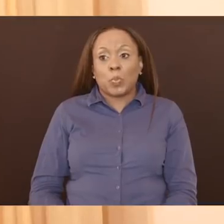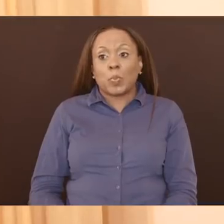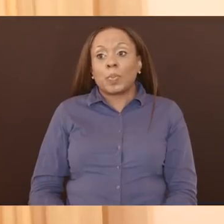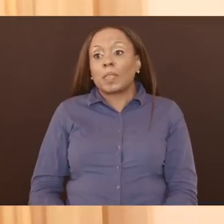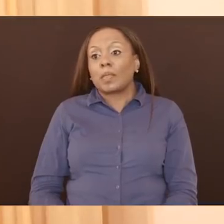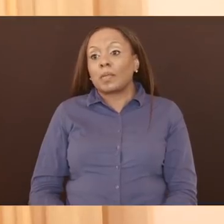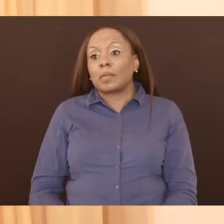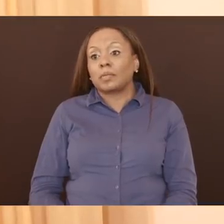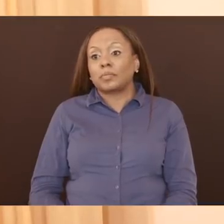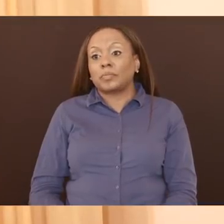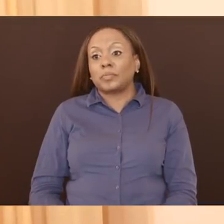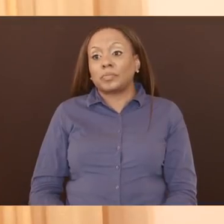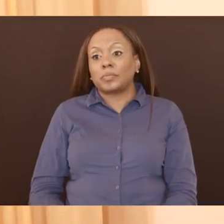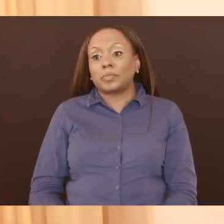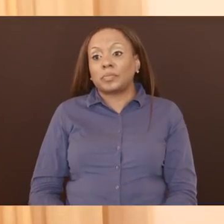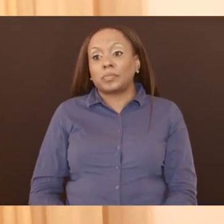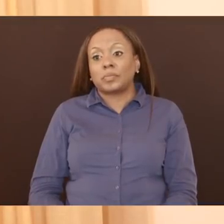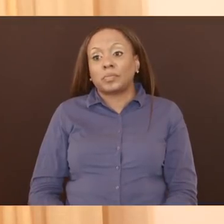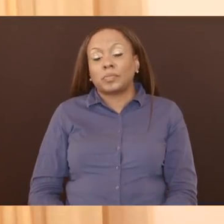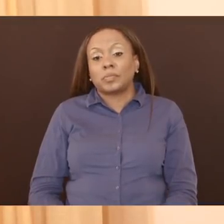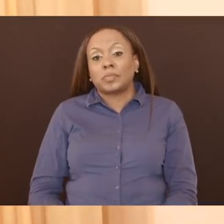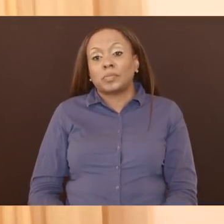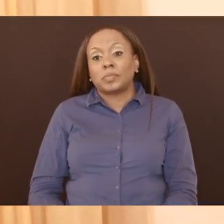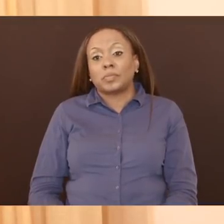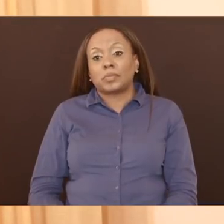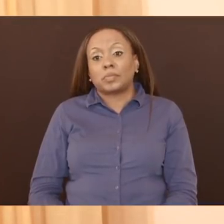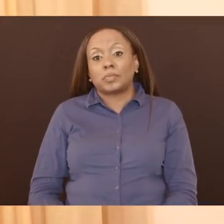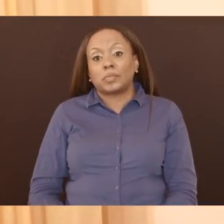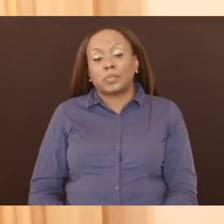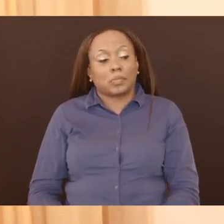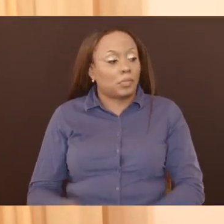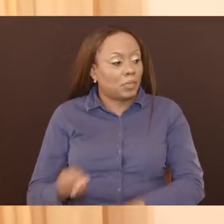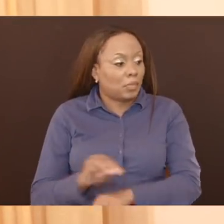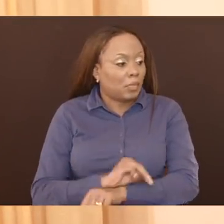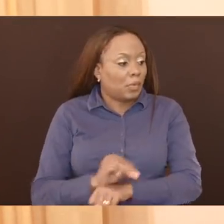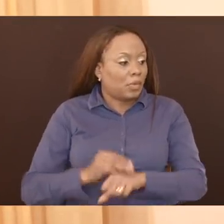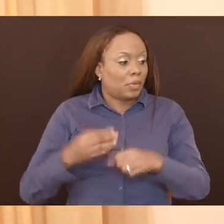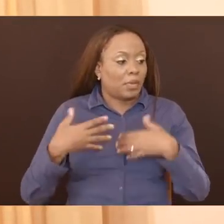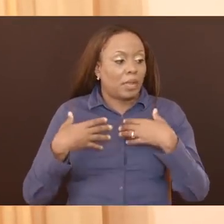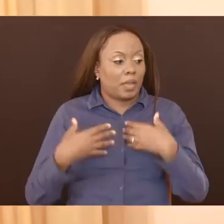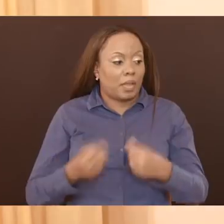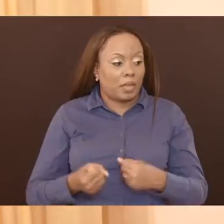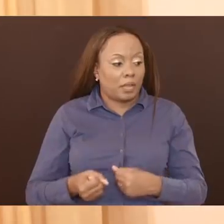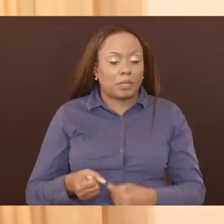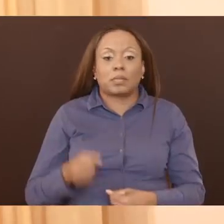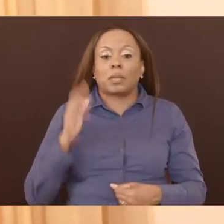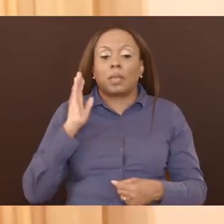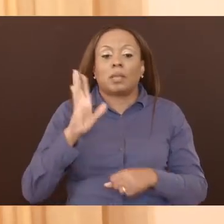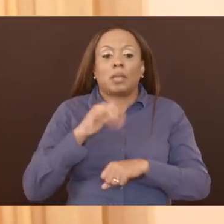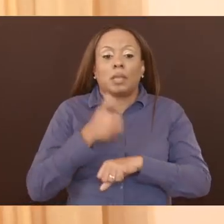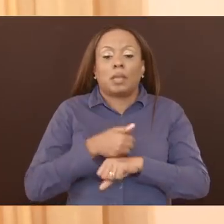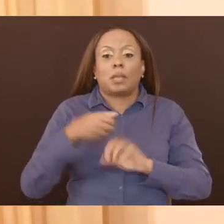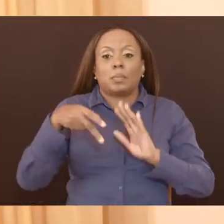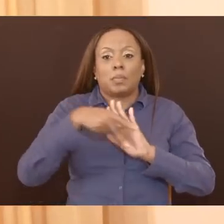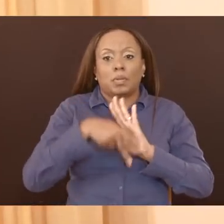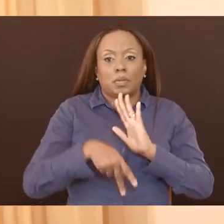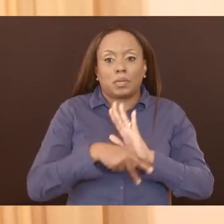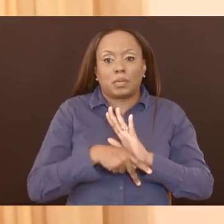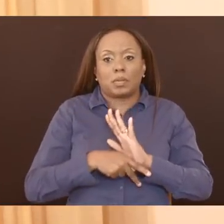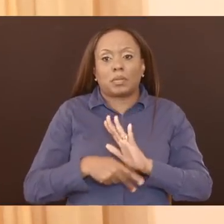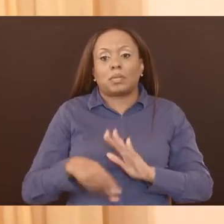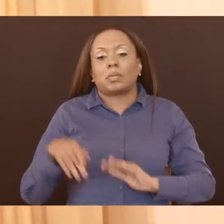officials have settled on a policy that is going to now have to be rolled out, and for which there must be massive